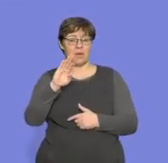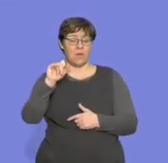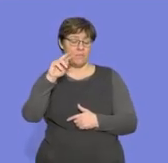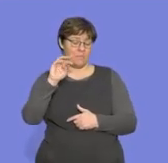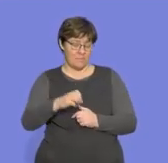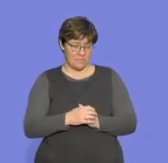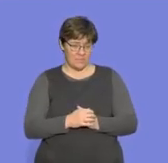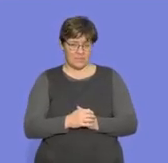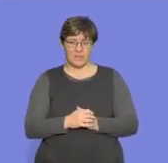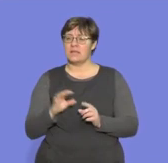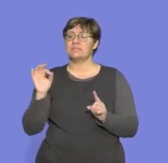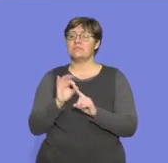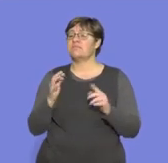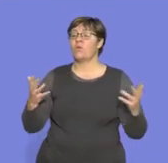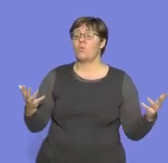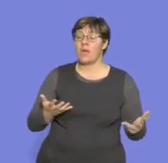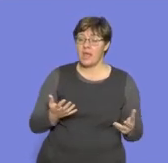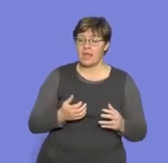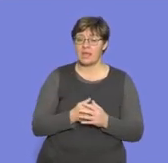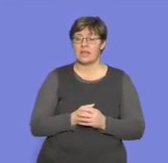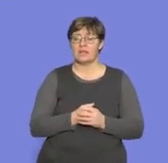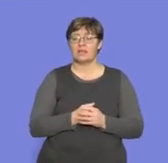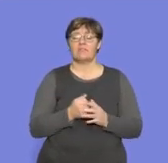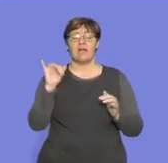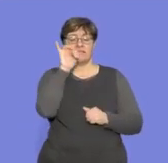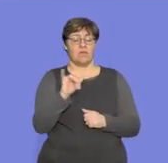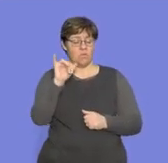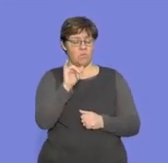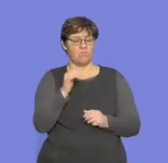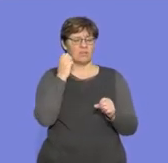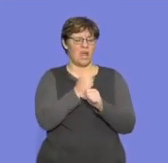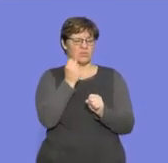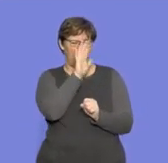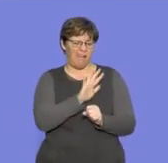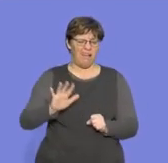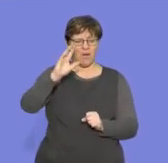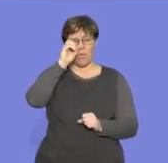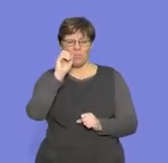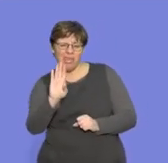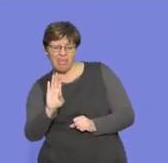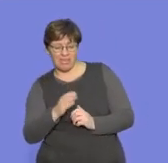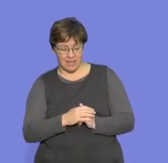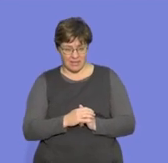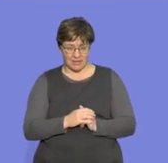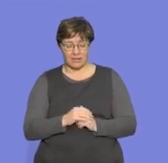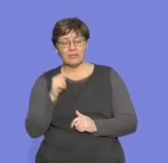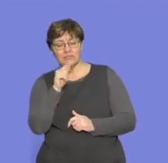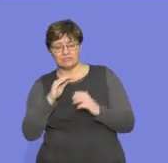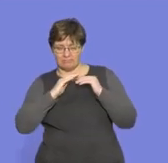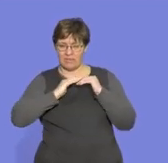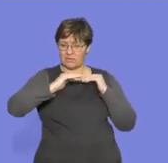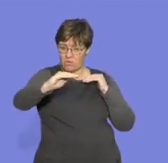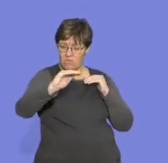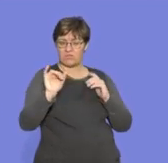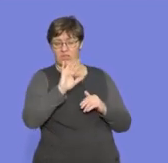grassland biome is typically seen in areas that are colored in yellow. So most of these are in the central plateaus of South